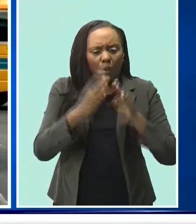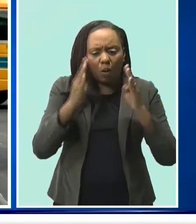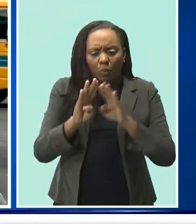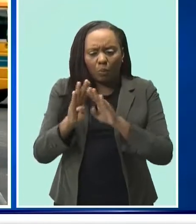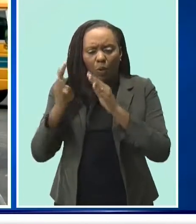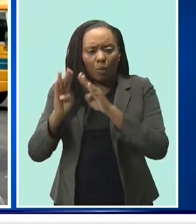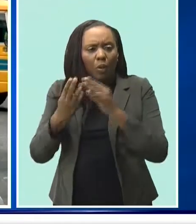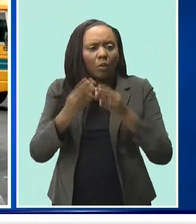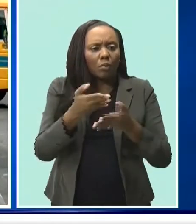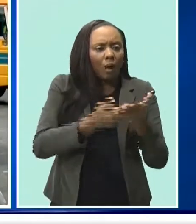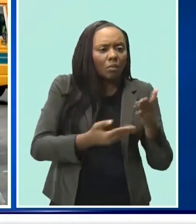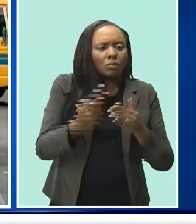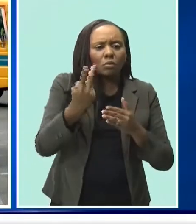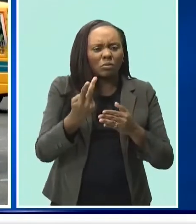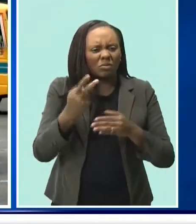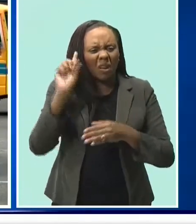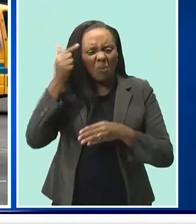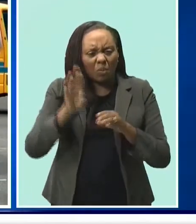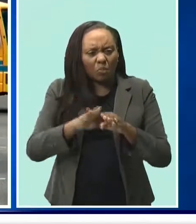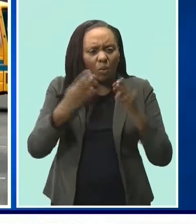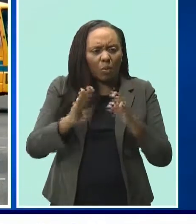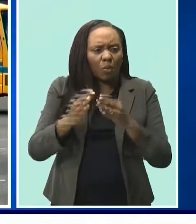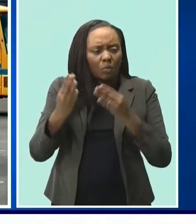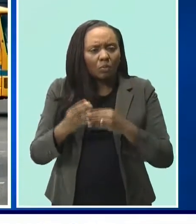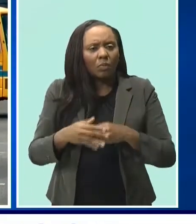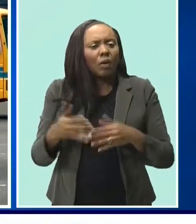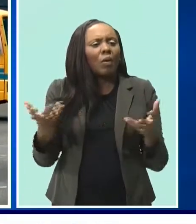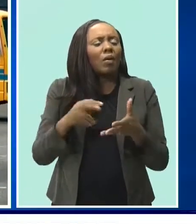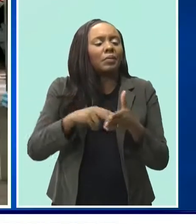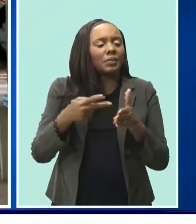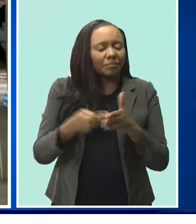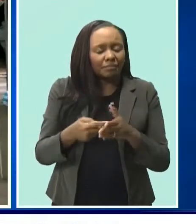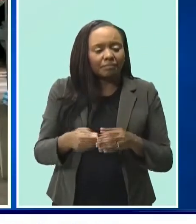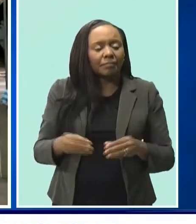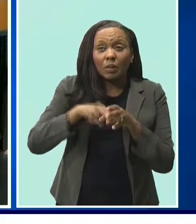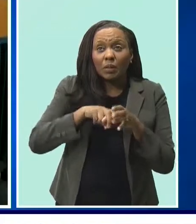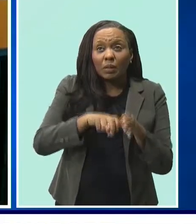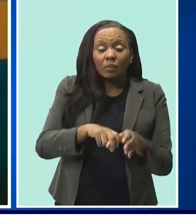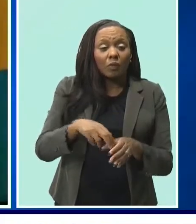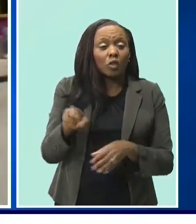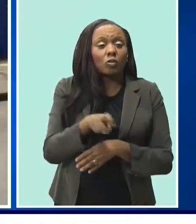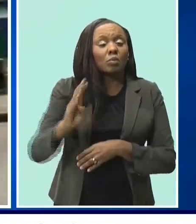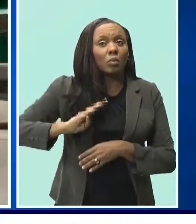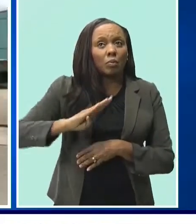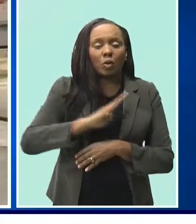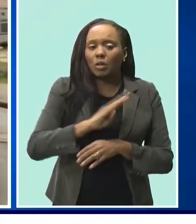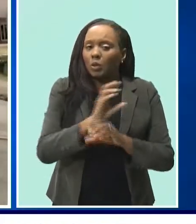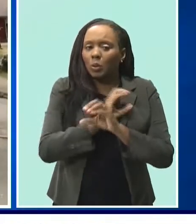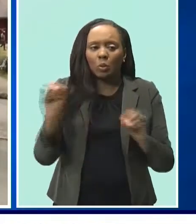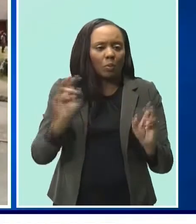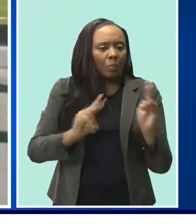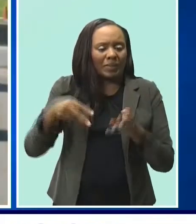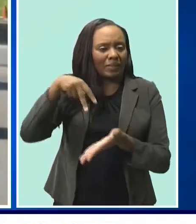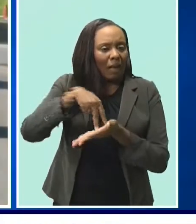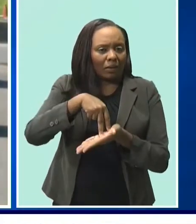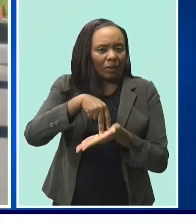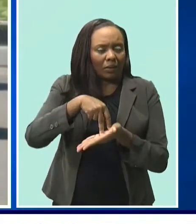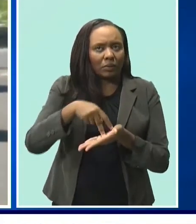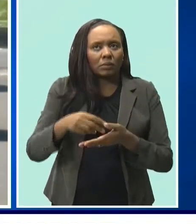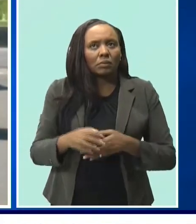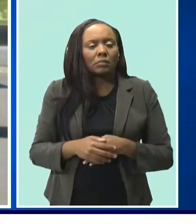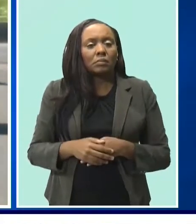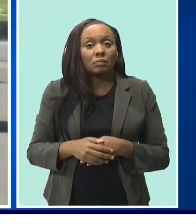was created on May 9th last year, and on that date, Mr. Williams was appointed to act in the position. On